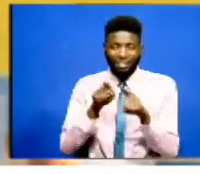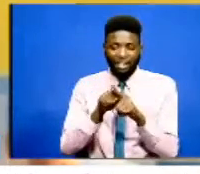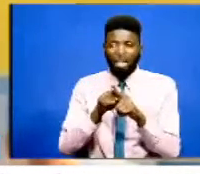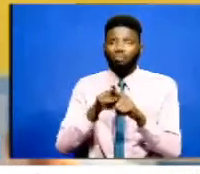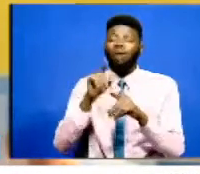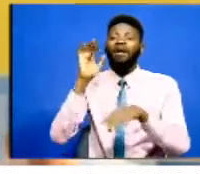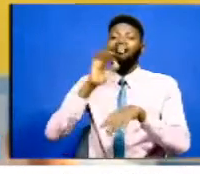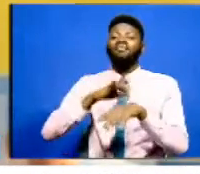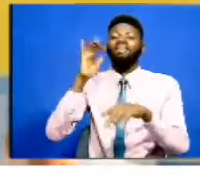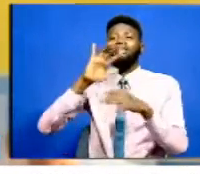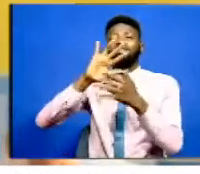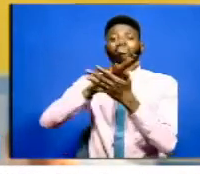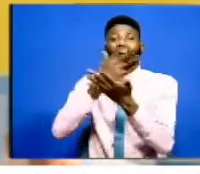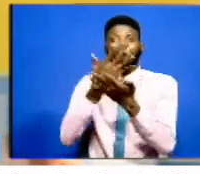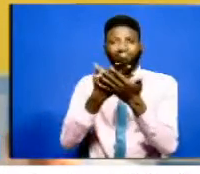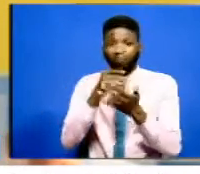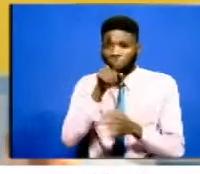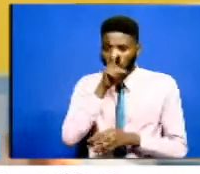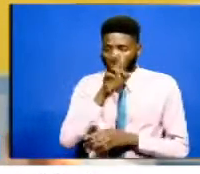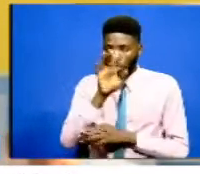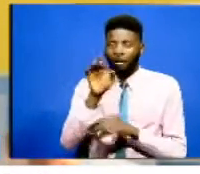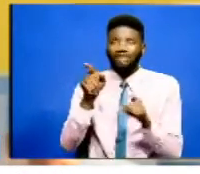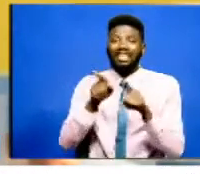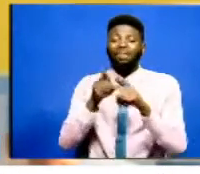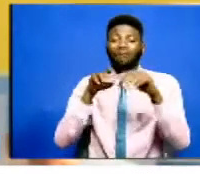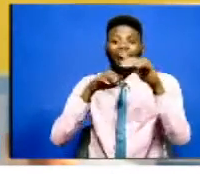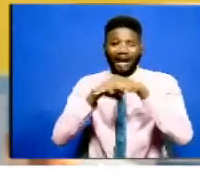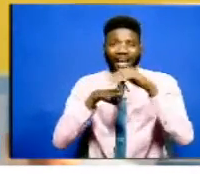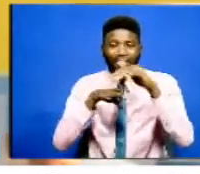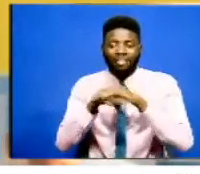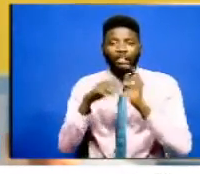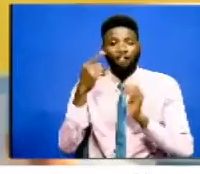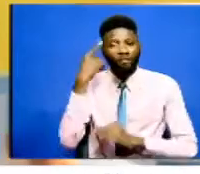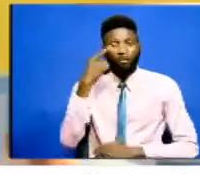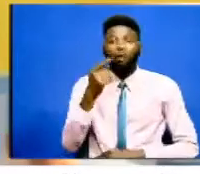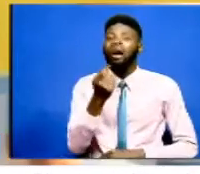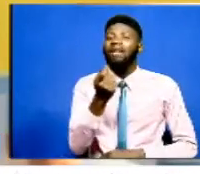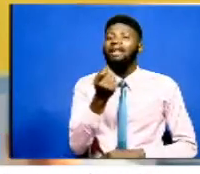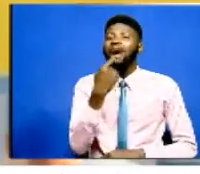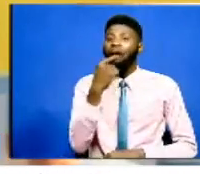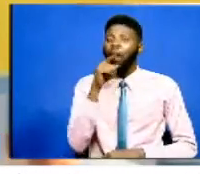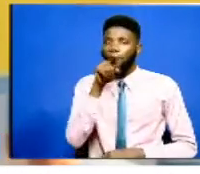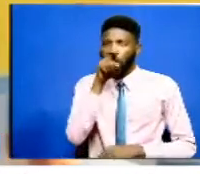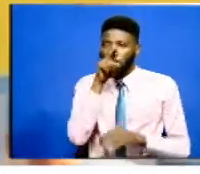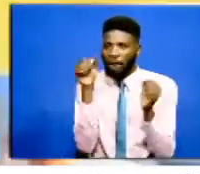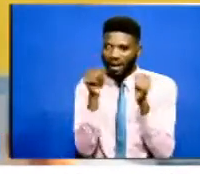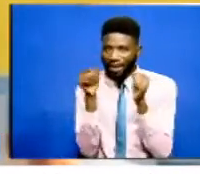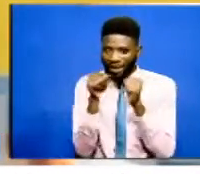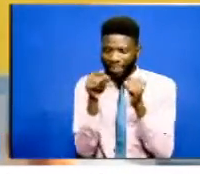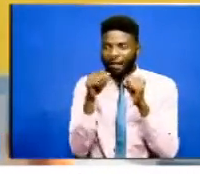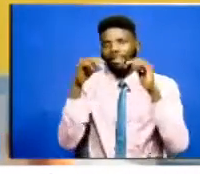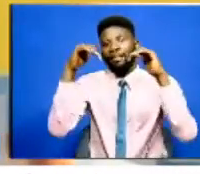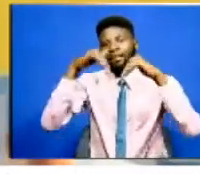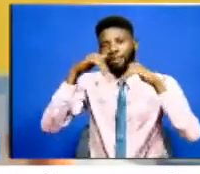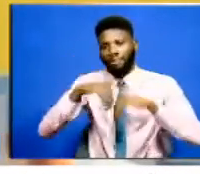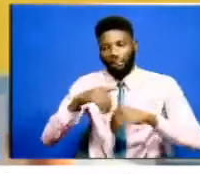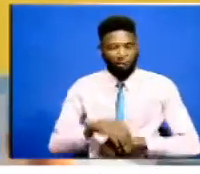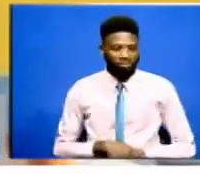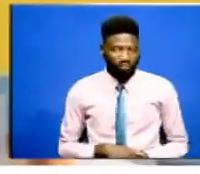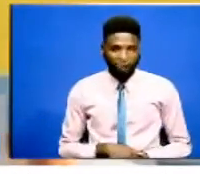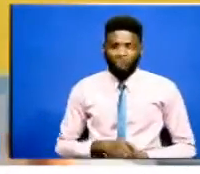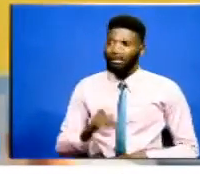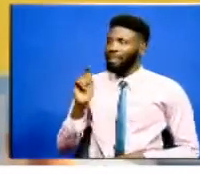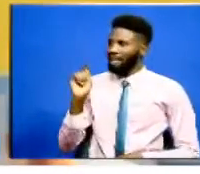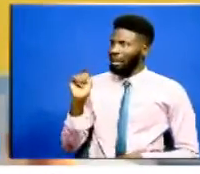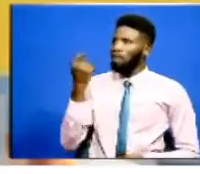and access to anti-malaria medicines were experienced. Although Kenya continues to experience public